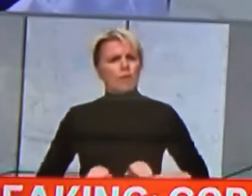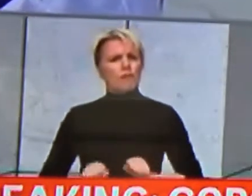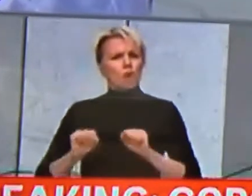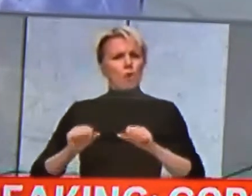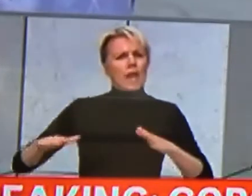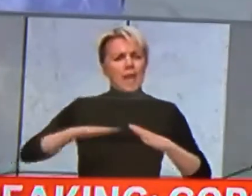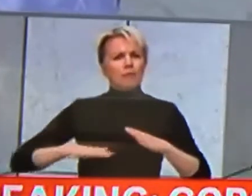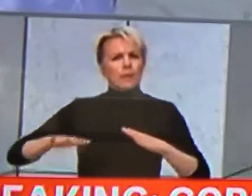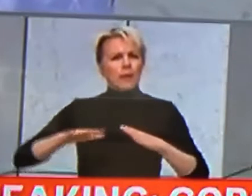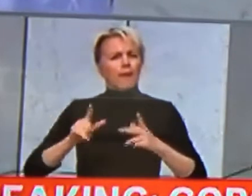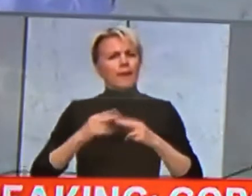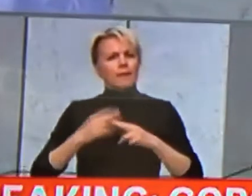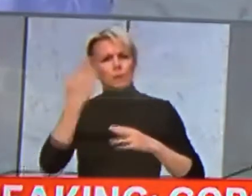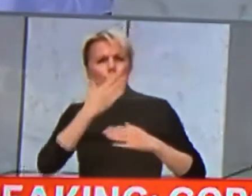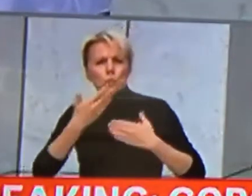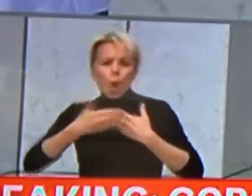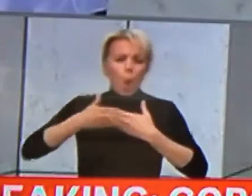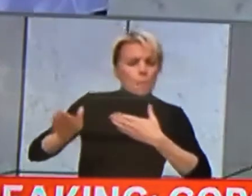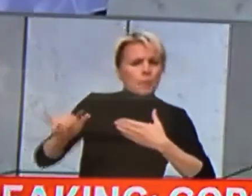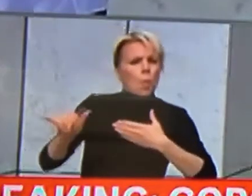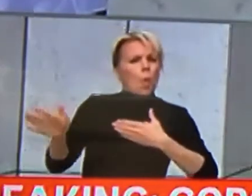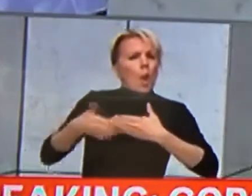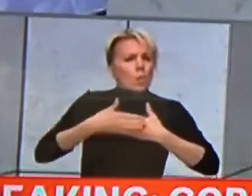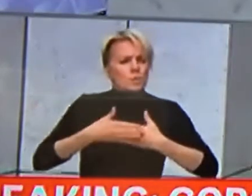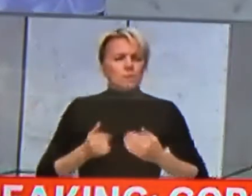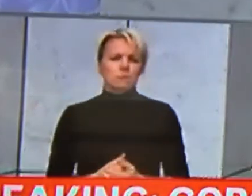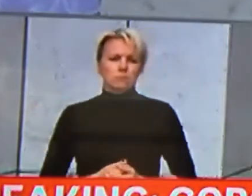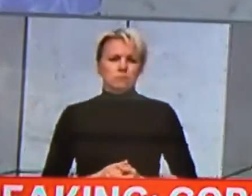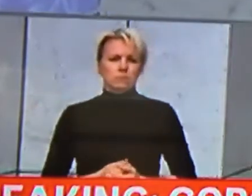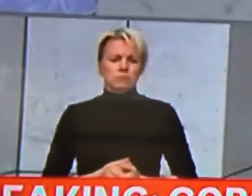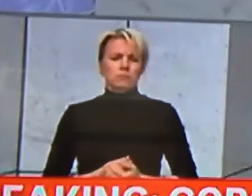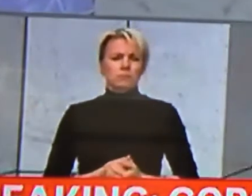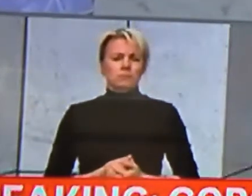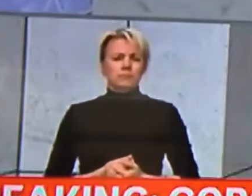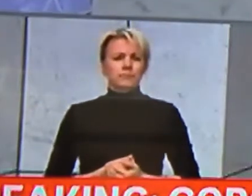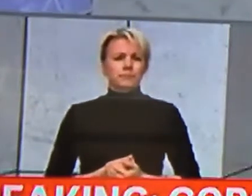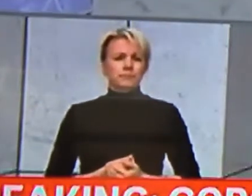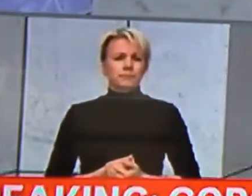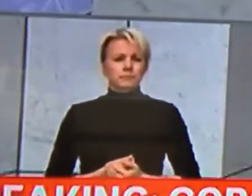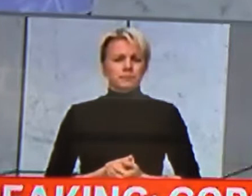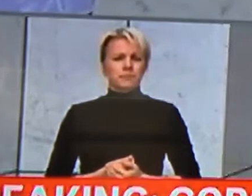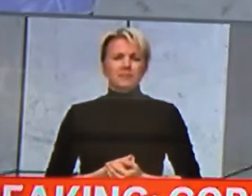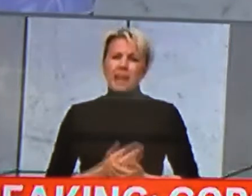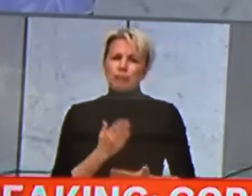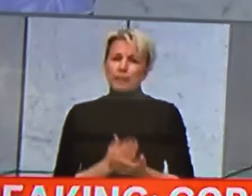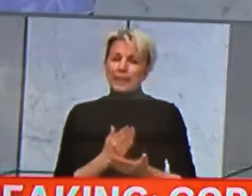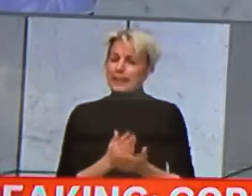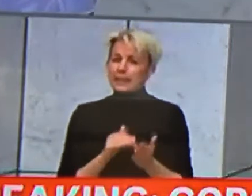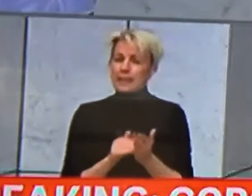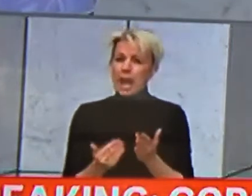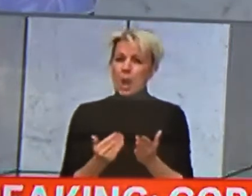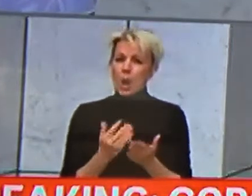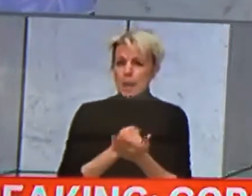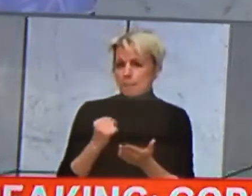be doing that in response to the requests that are being made of them. We have a variance in attendance levels across